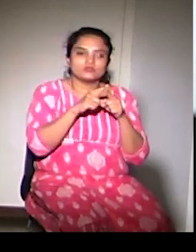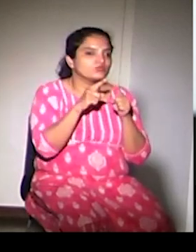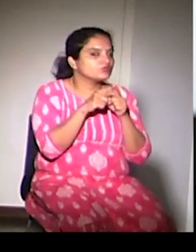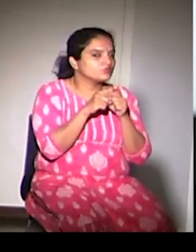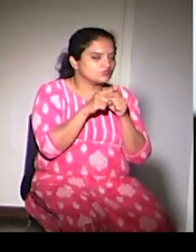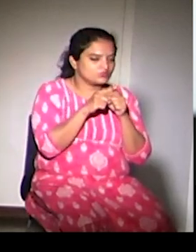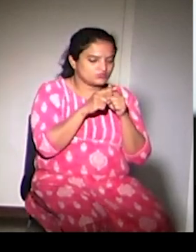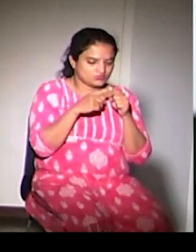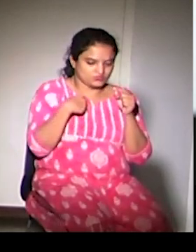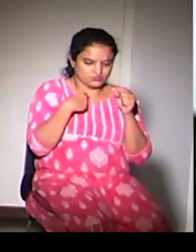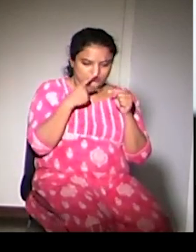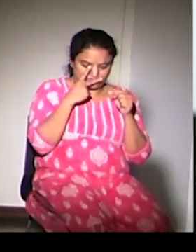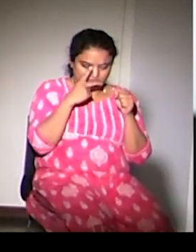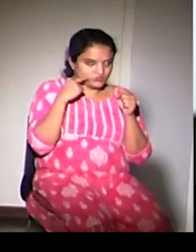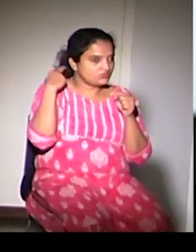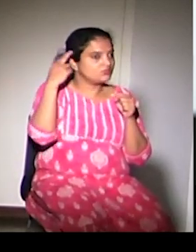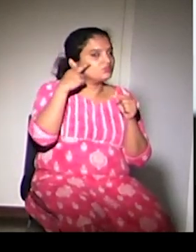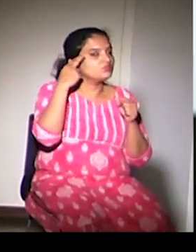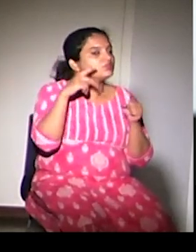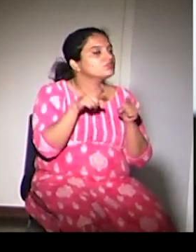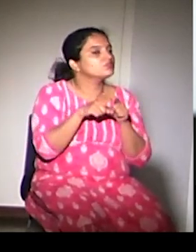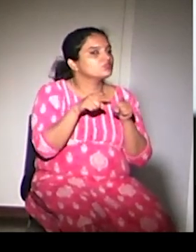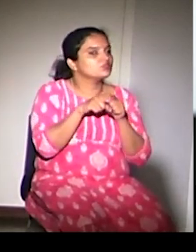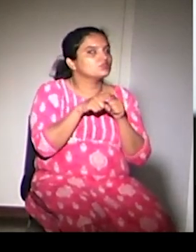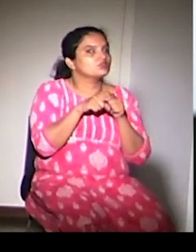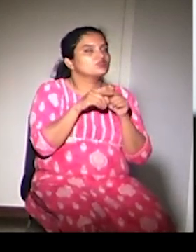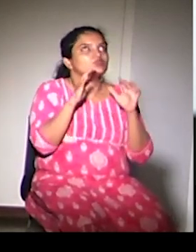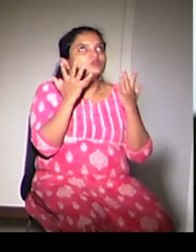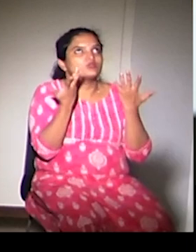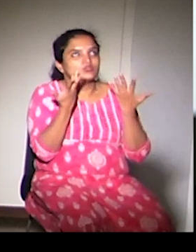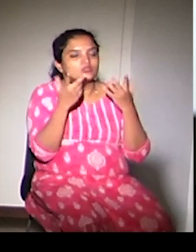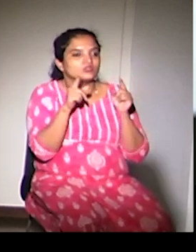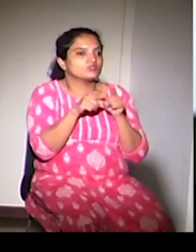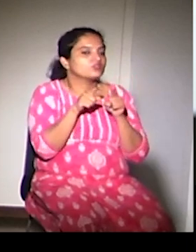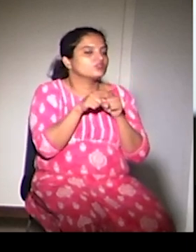for practical reasons, because of the wear